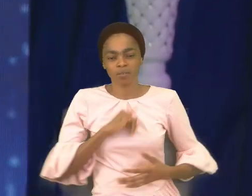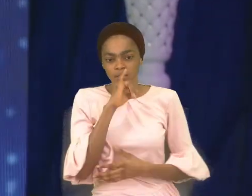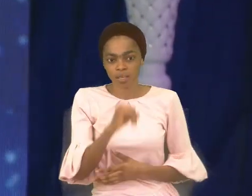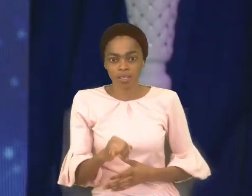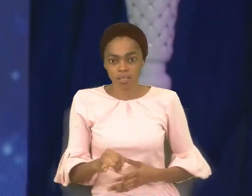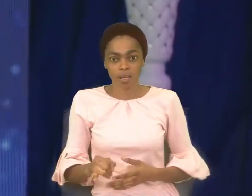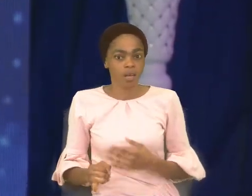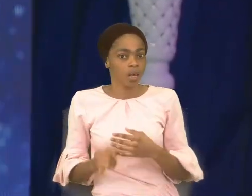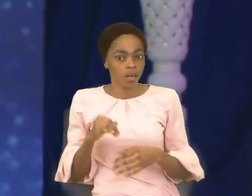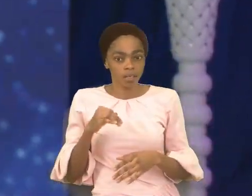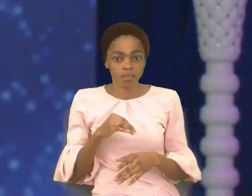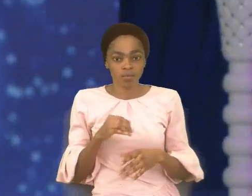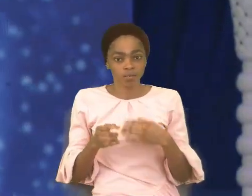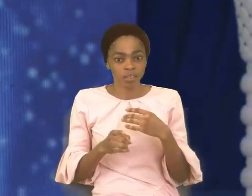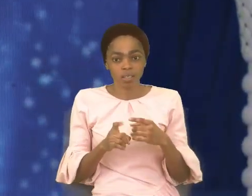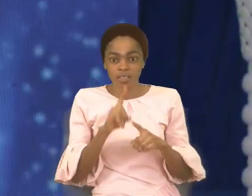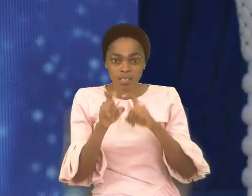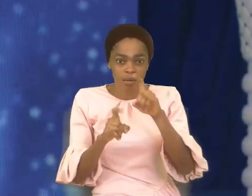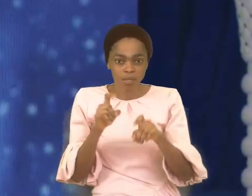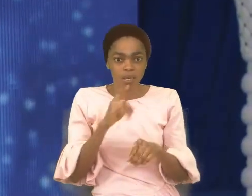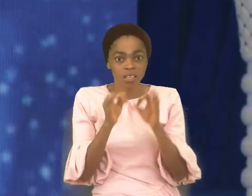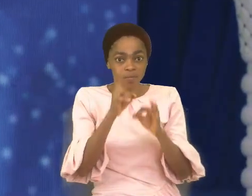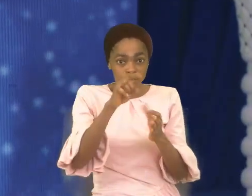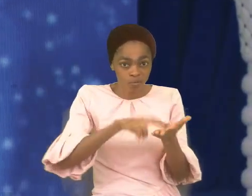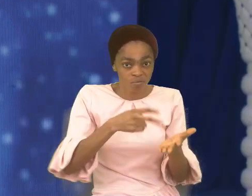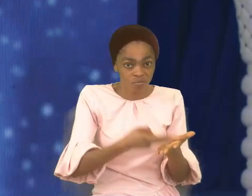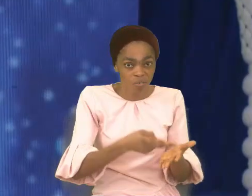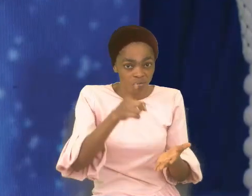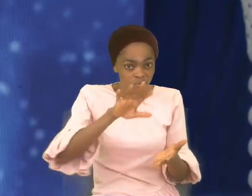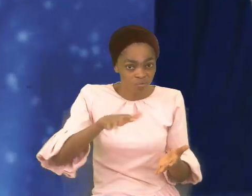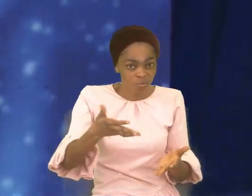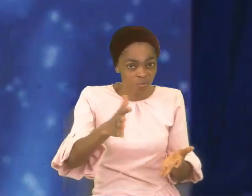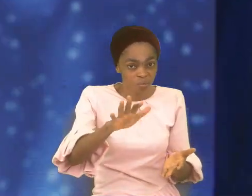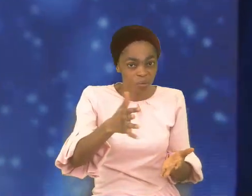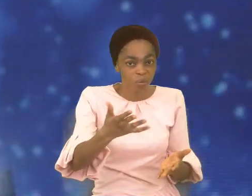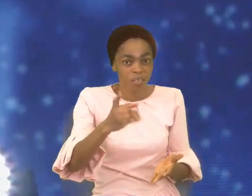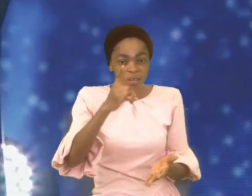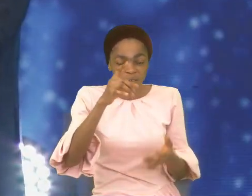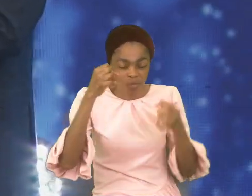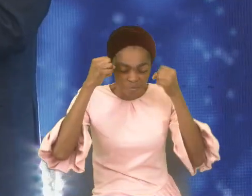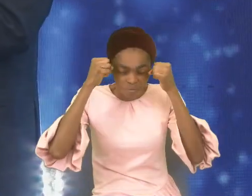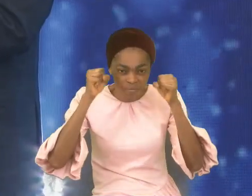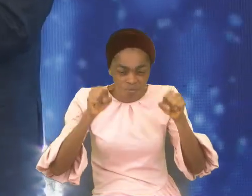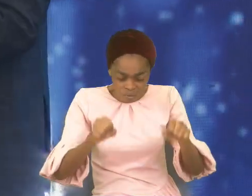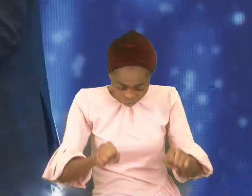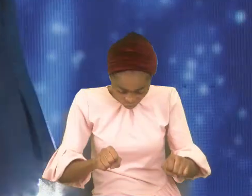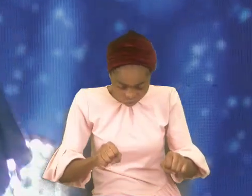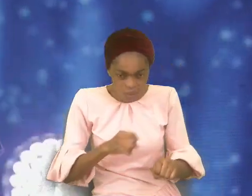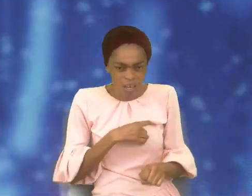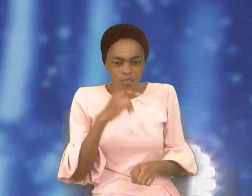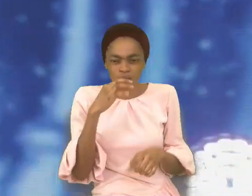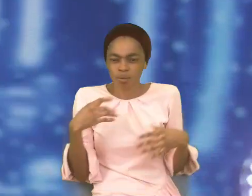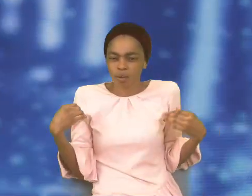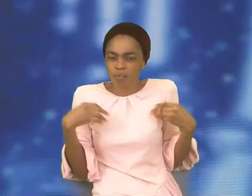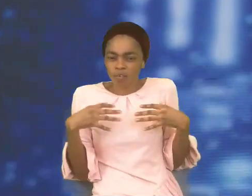compromise, if you shake, if you tremble, if you fear, you fear for your life, and you